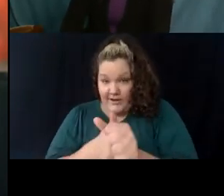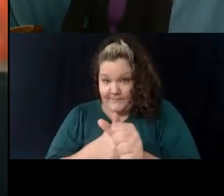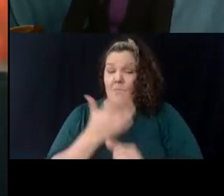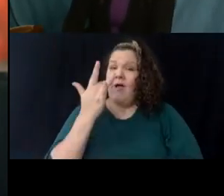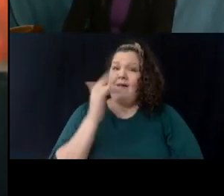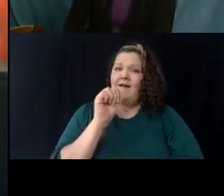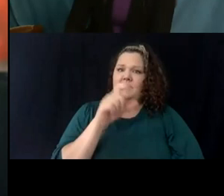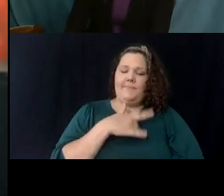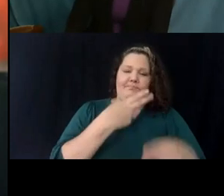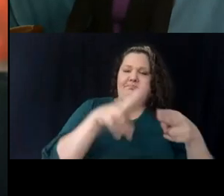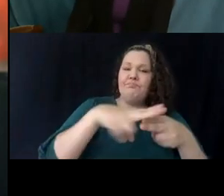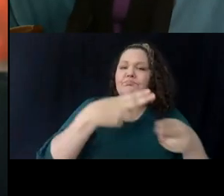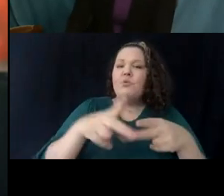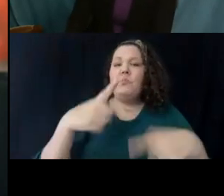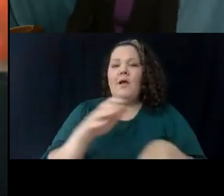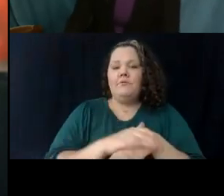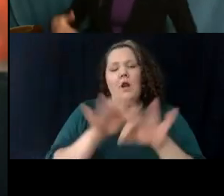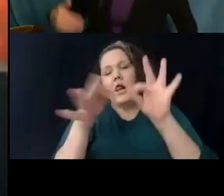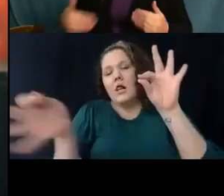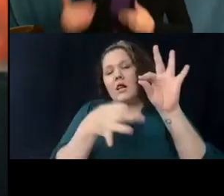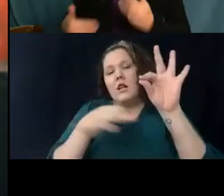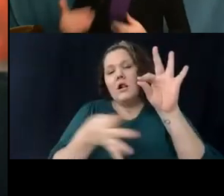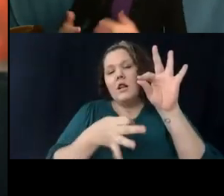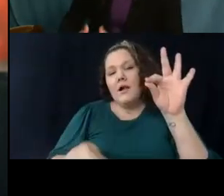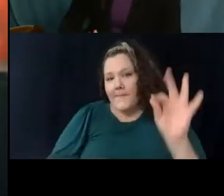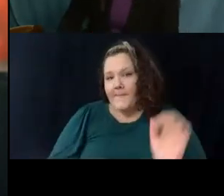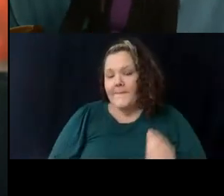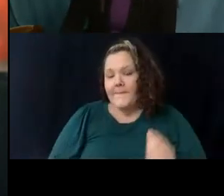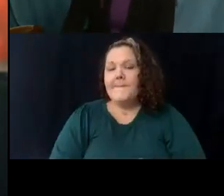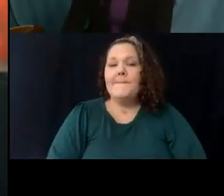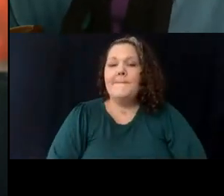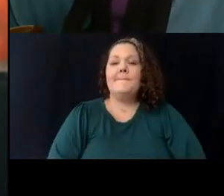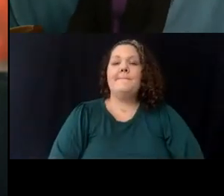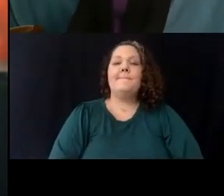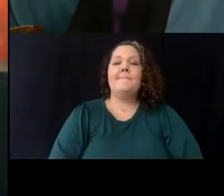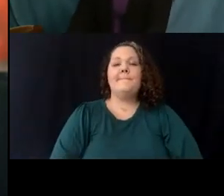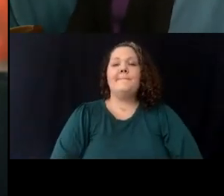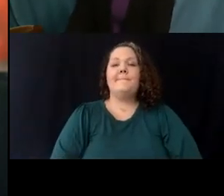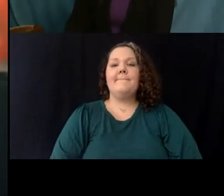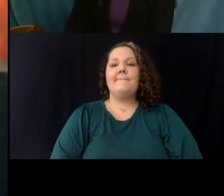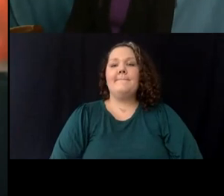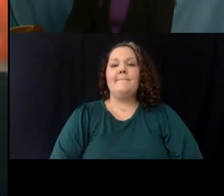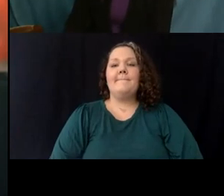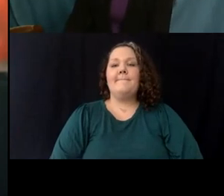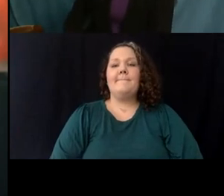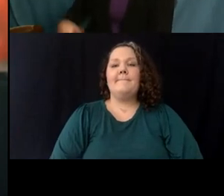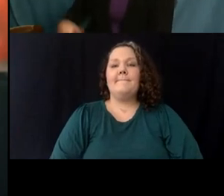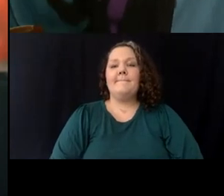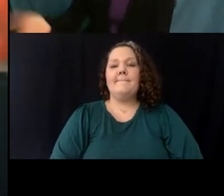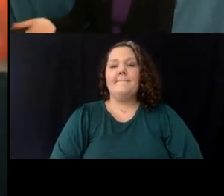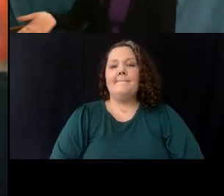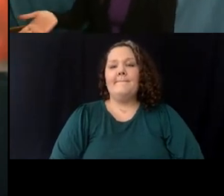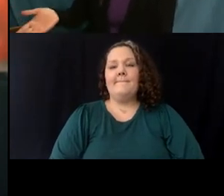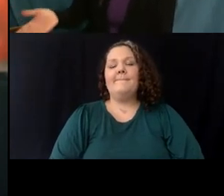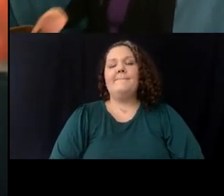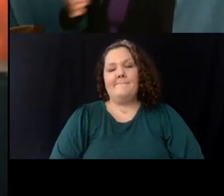have to constantly pause and check up with the interpreter to make sure that she's still on point with what I'm saying, because sometimes I can sign two or three times, but she's going to now have to talk